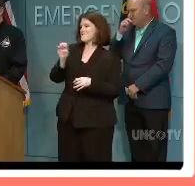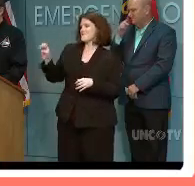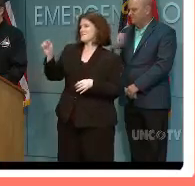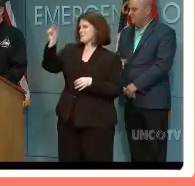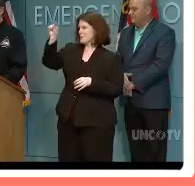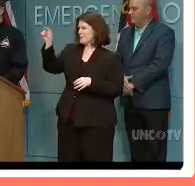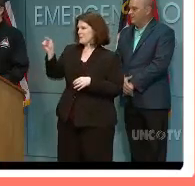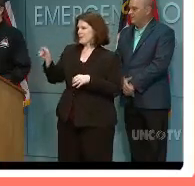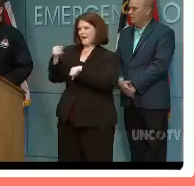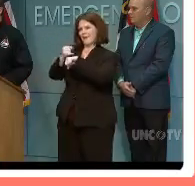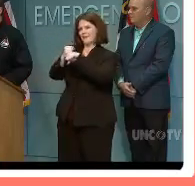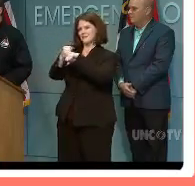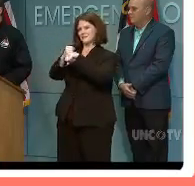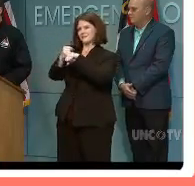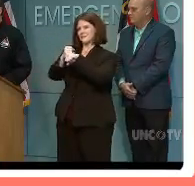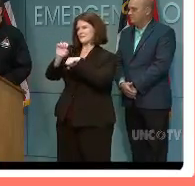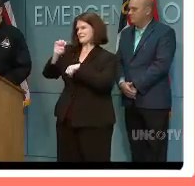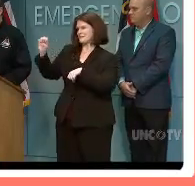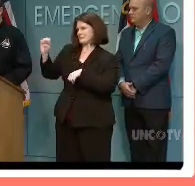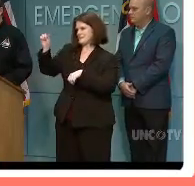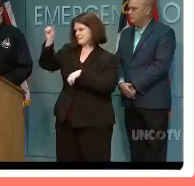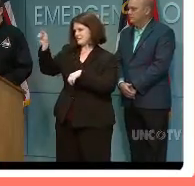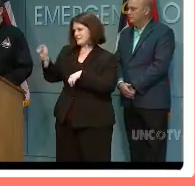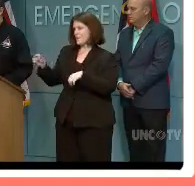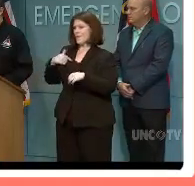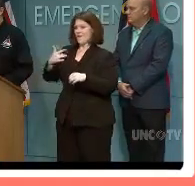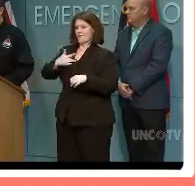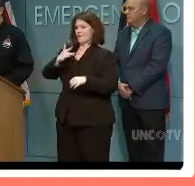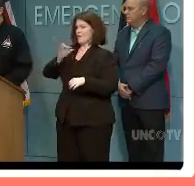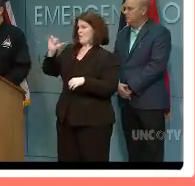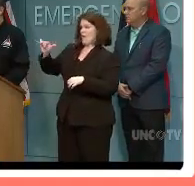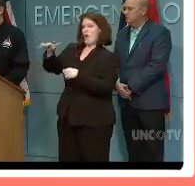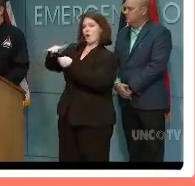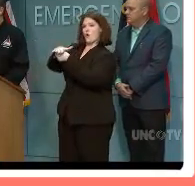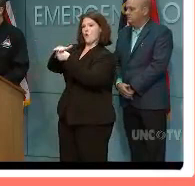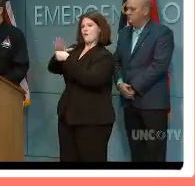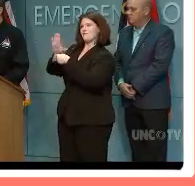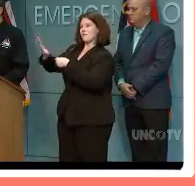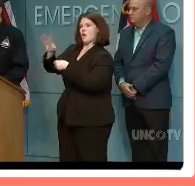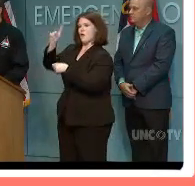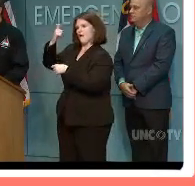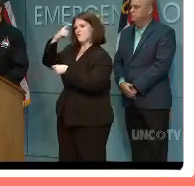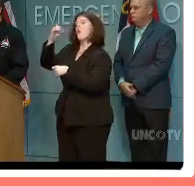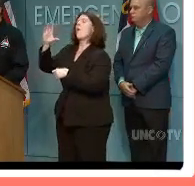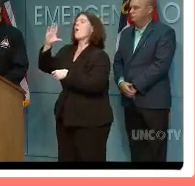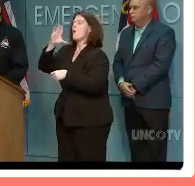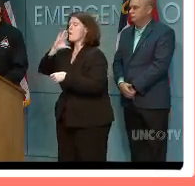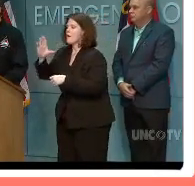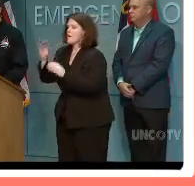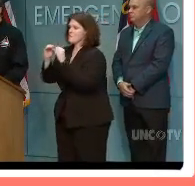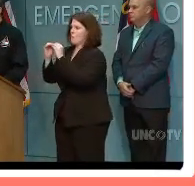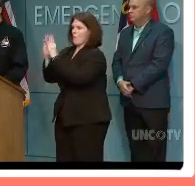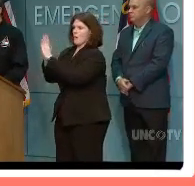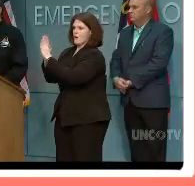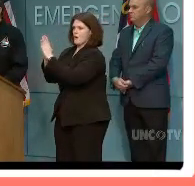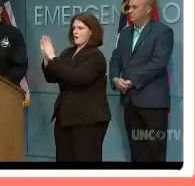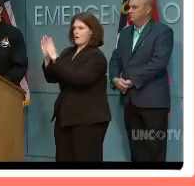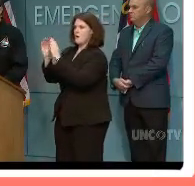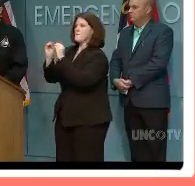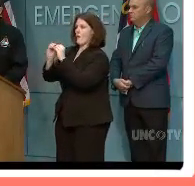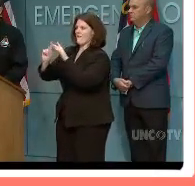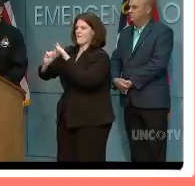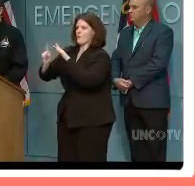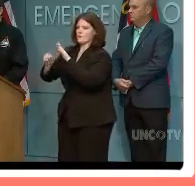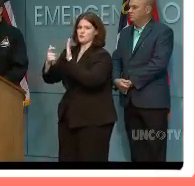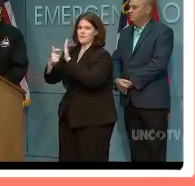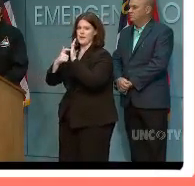We believe that most of the local governments on the barrier islands will issue evacuation orders, but we